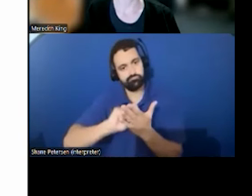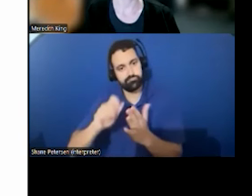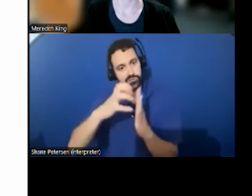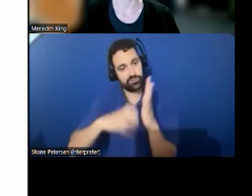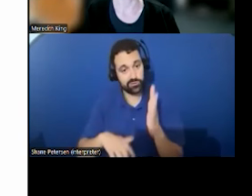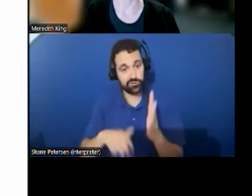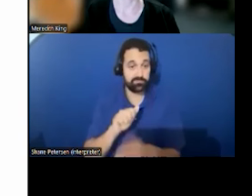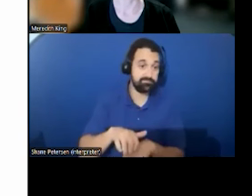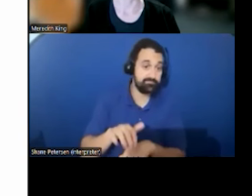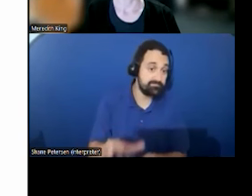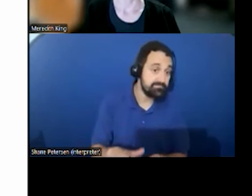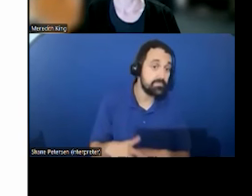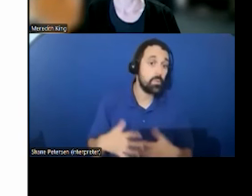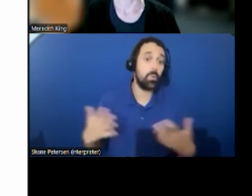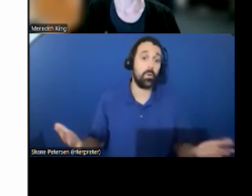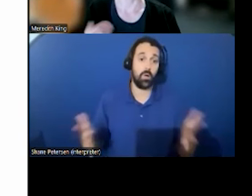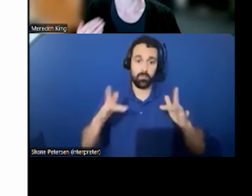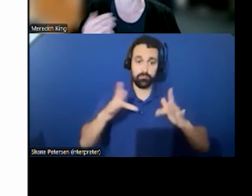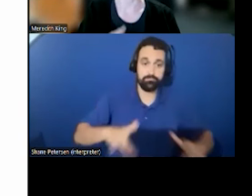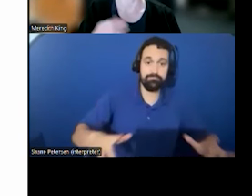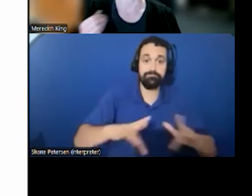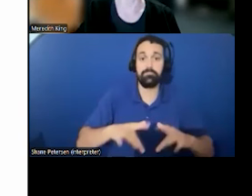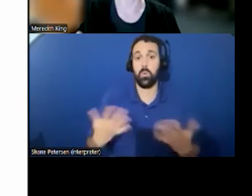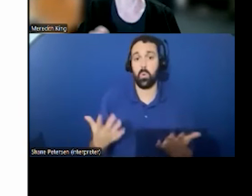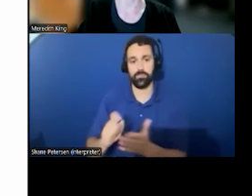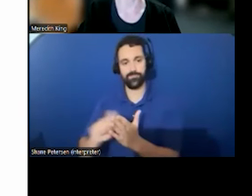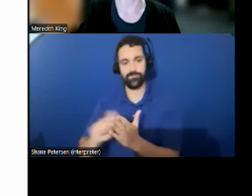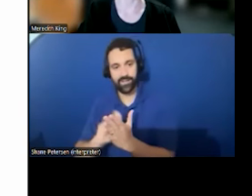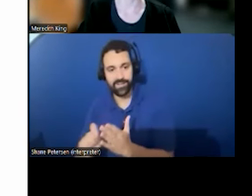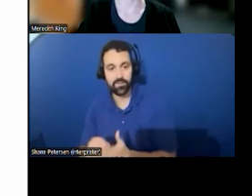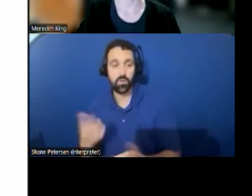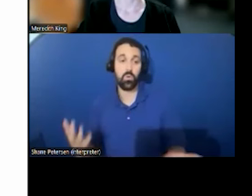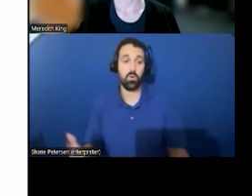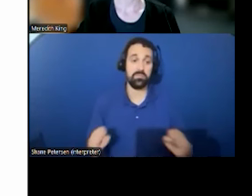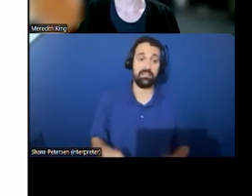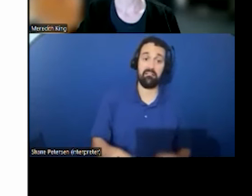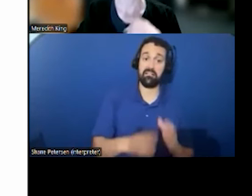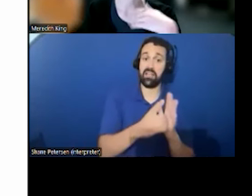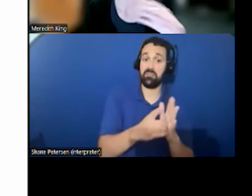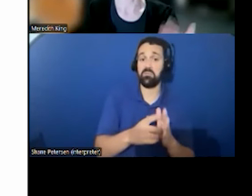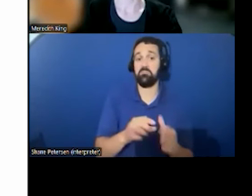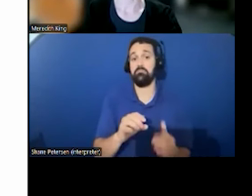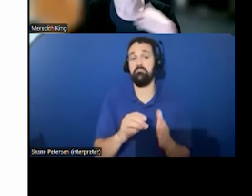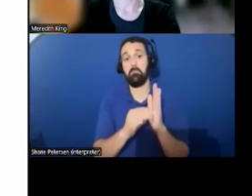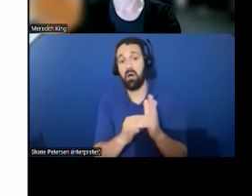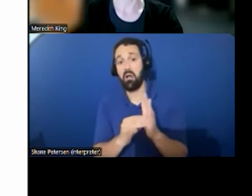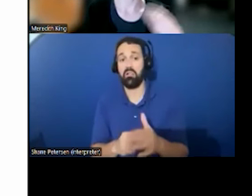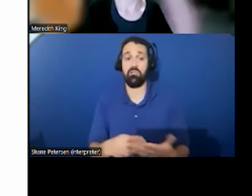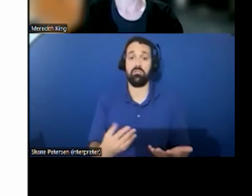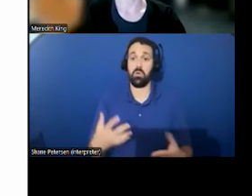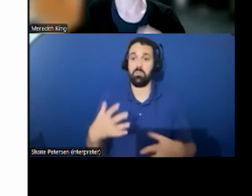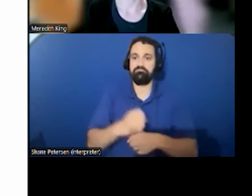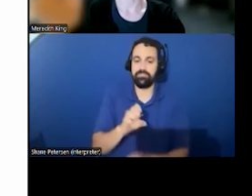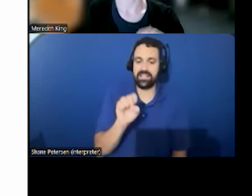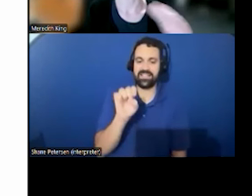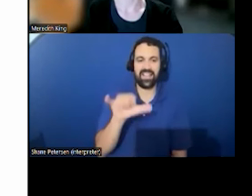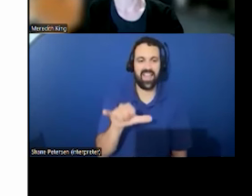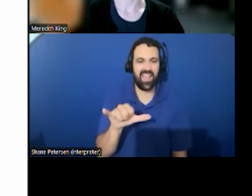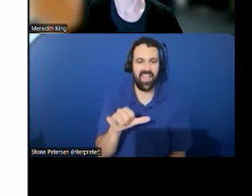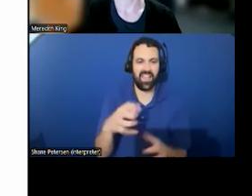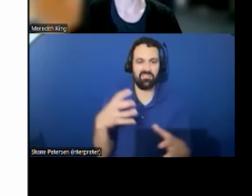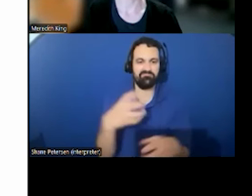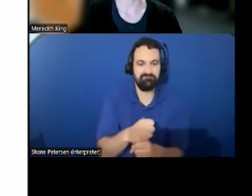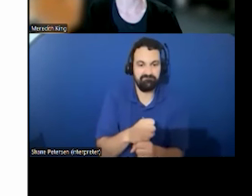explanation or a written one. You can do a diagram, model, short essay, or other medium. And that doesn't have to be multiple options in every